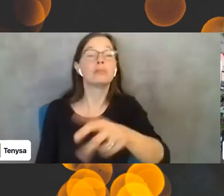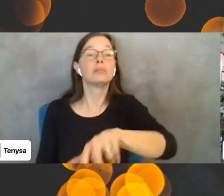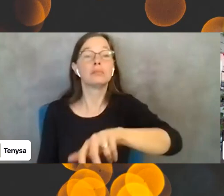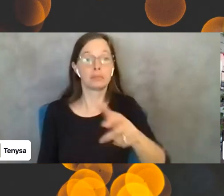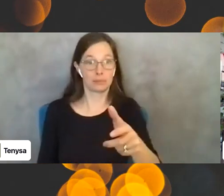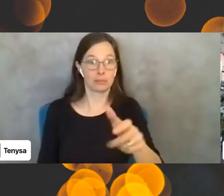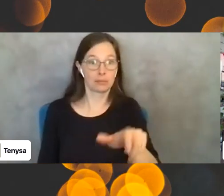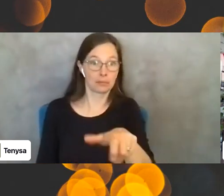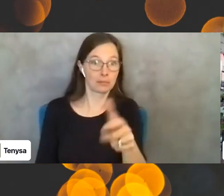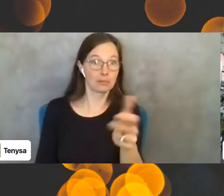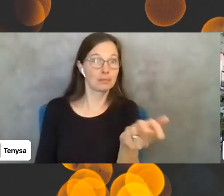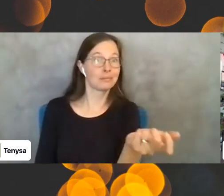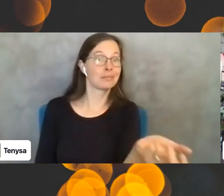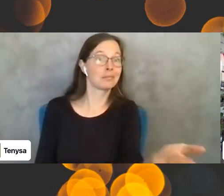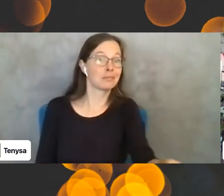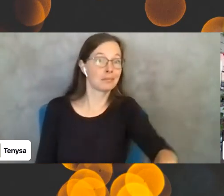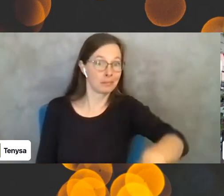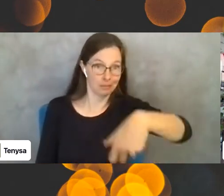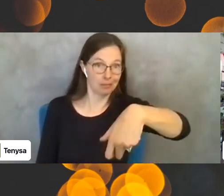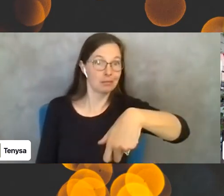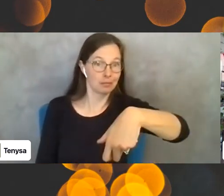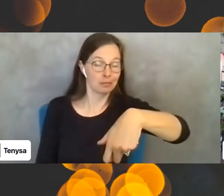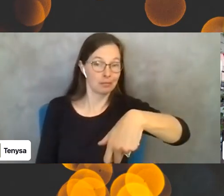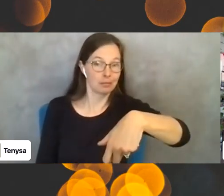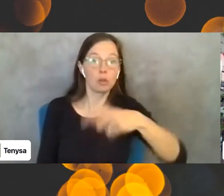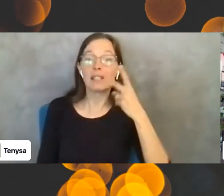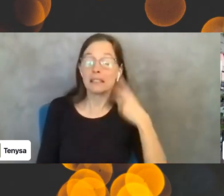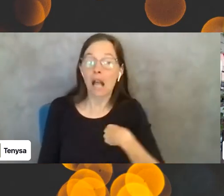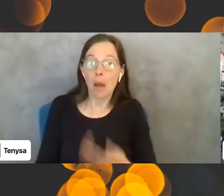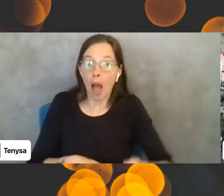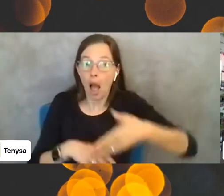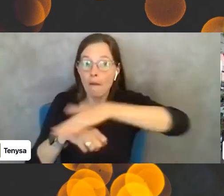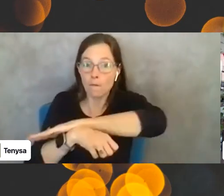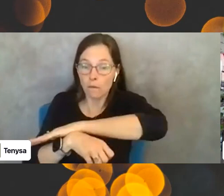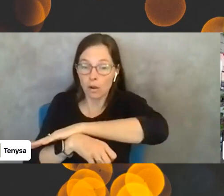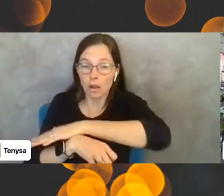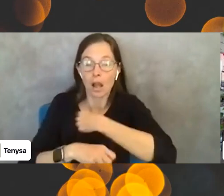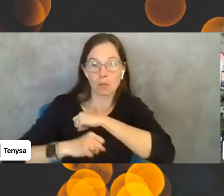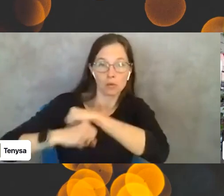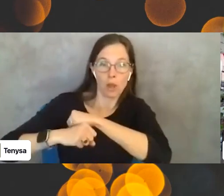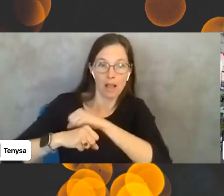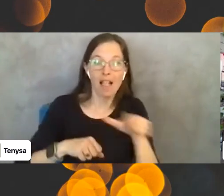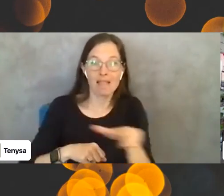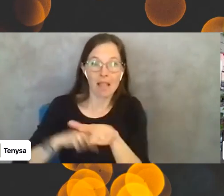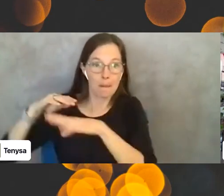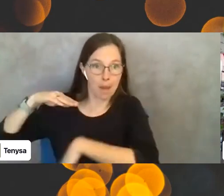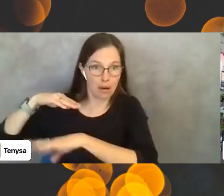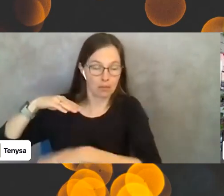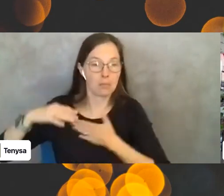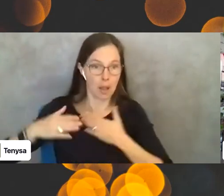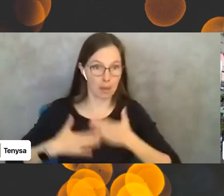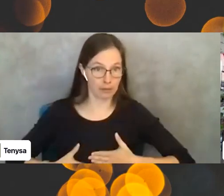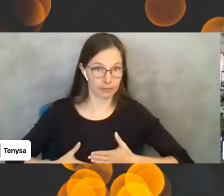And then you wanna make sure, as you can see here, that I am covering the left bottom side of my body.